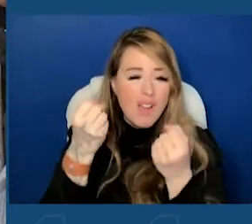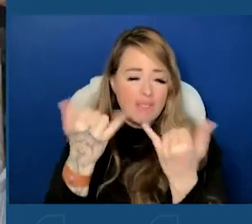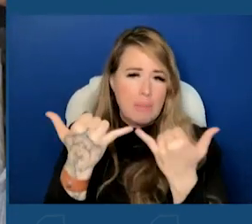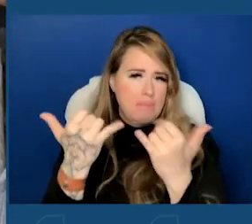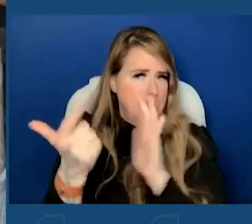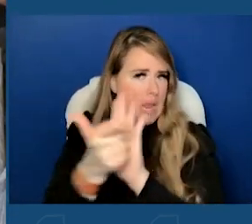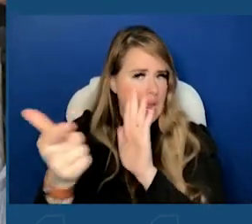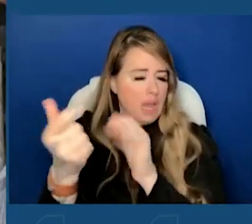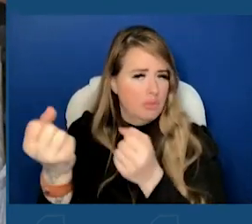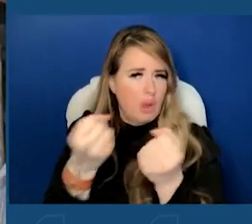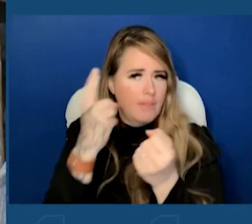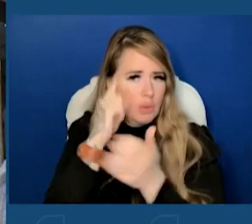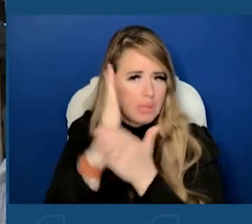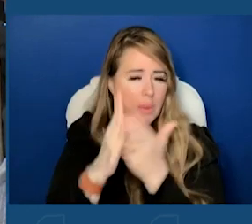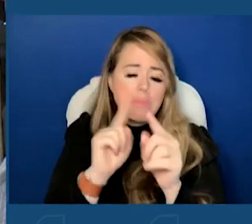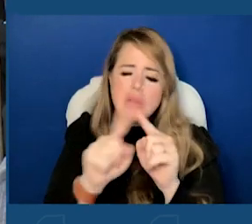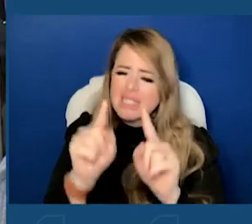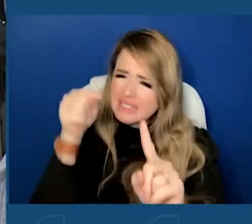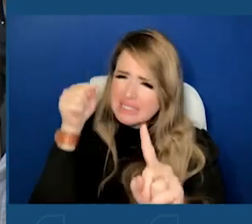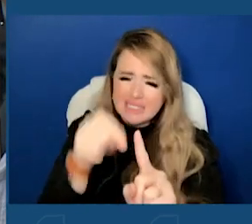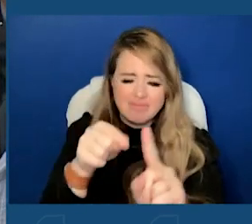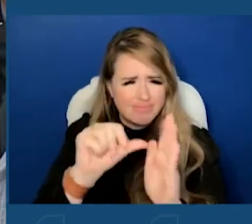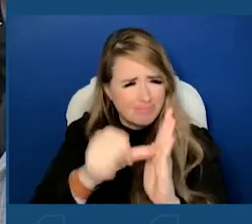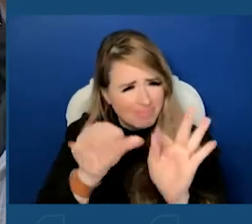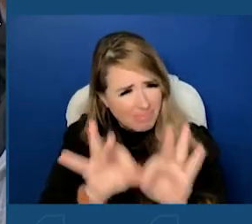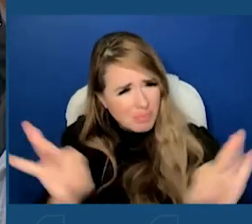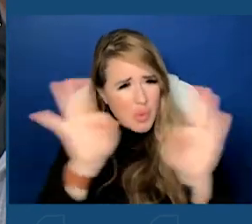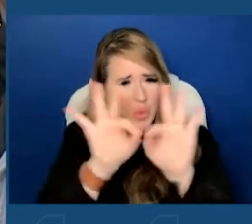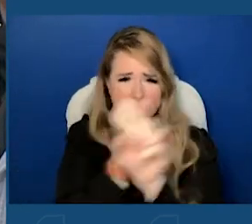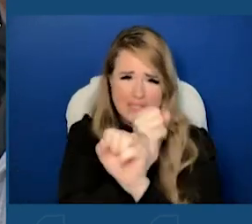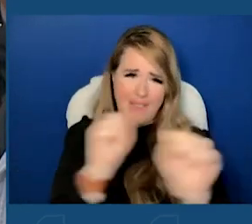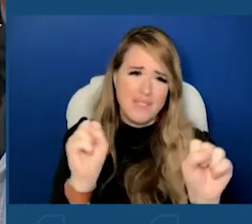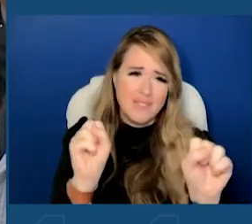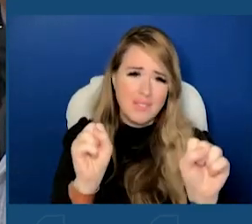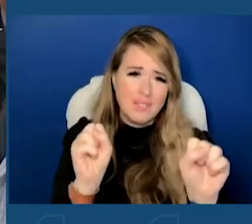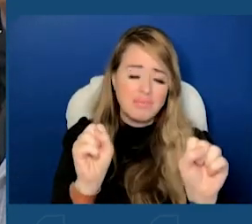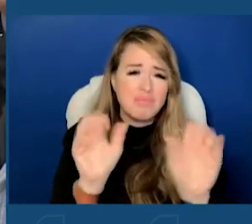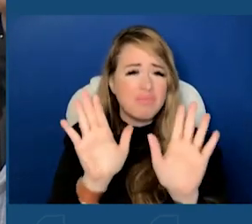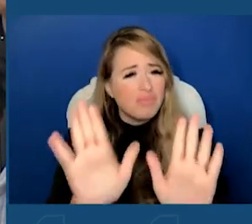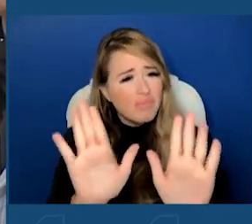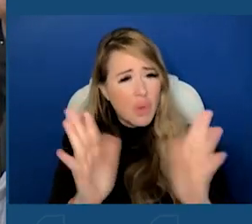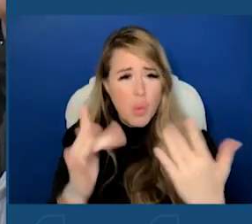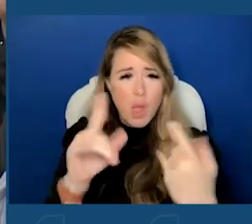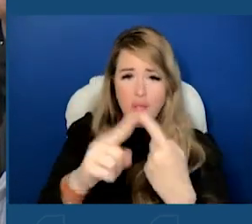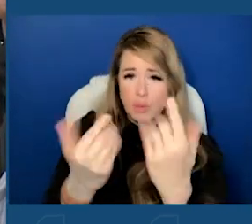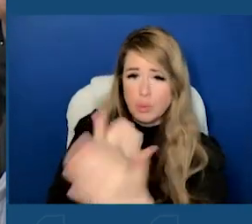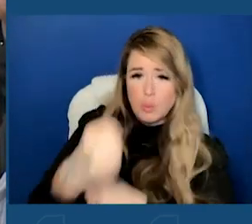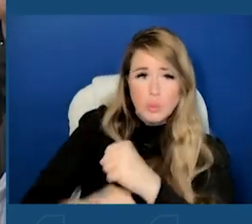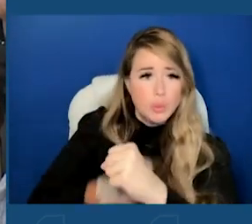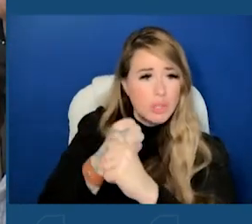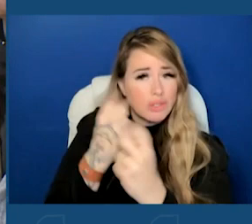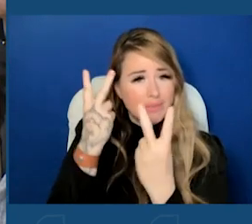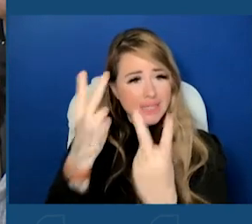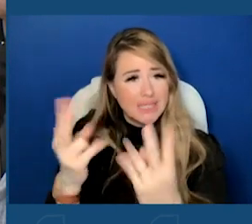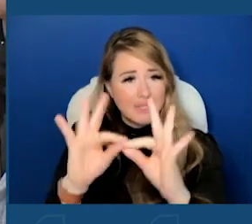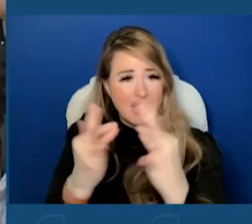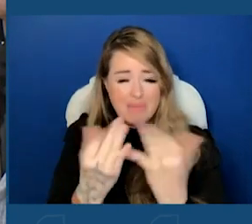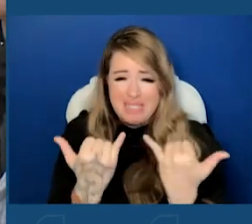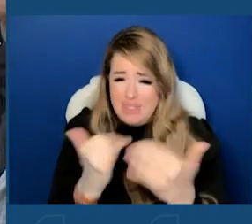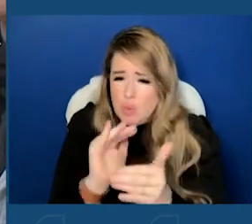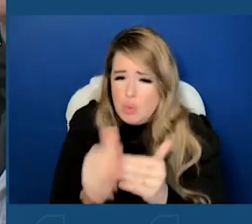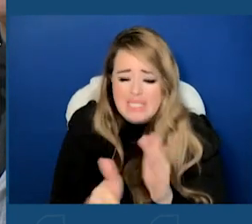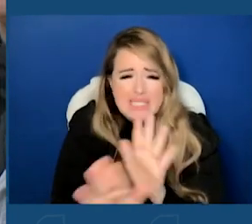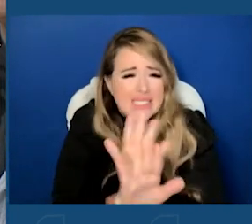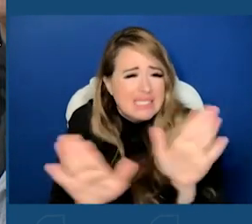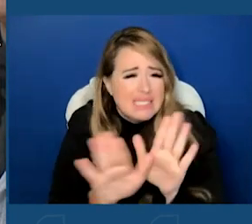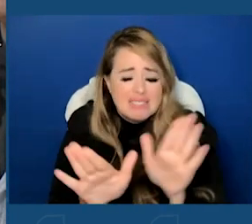important that people stay safe. You'll have your holiday with your loved ones over New Year's and into the next year, but this is a weekend where it is absolutely